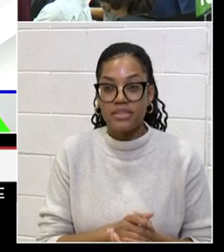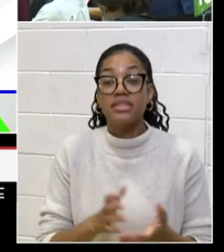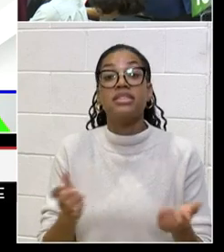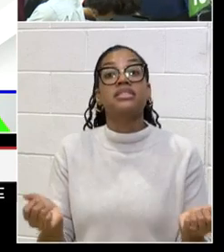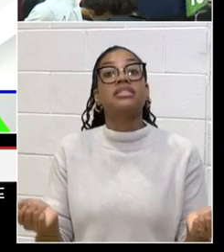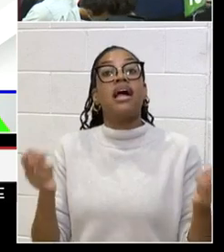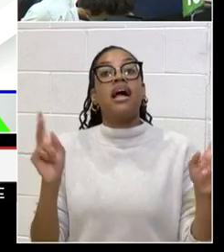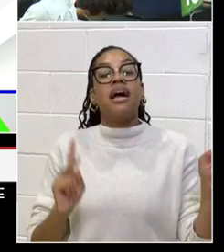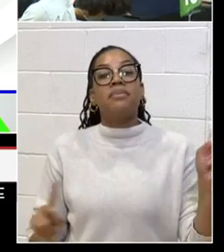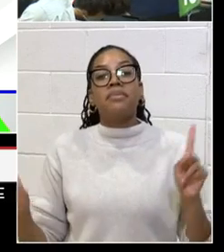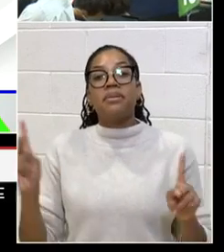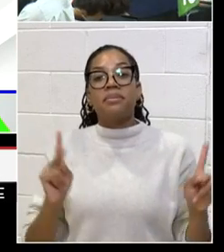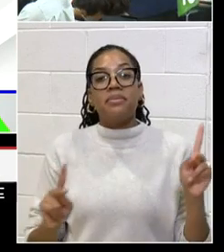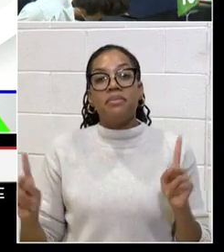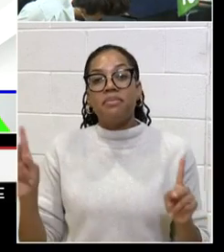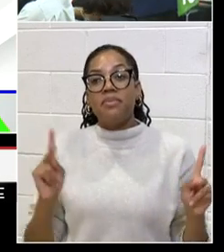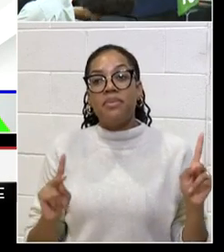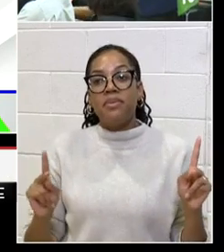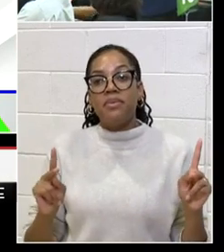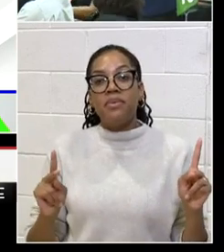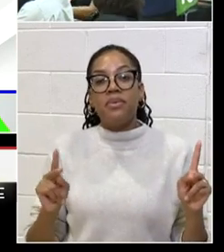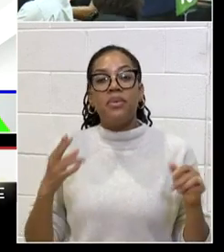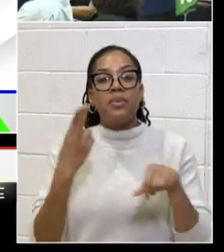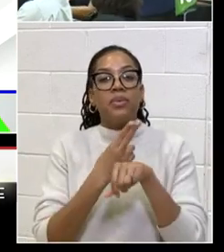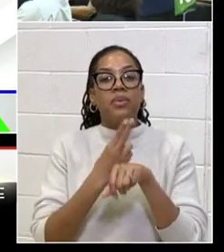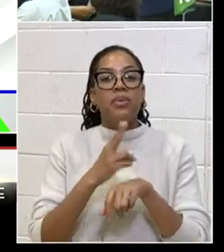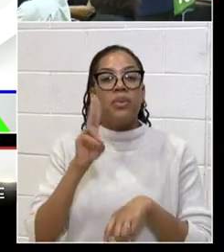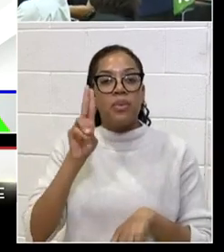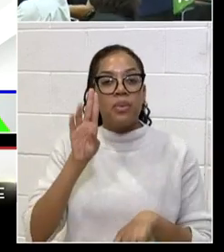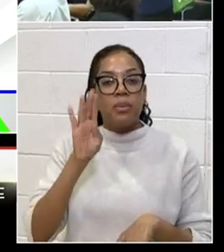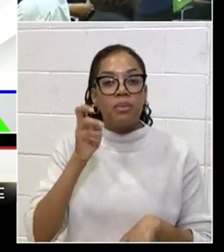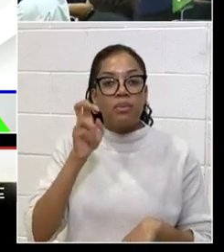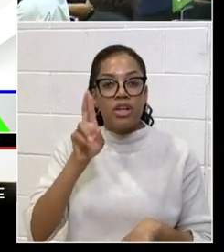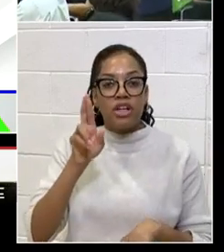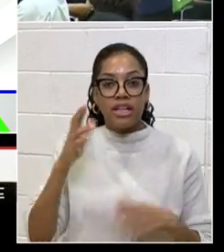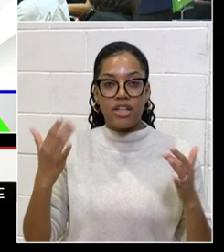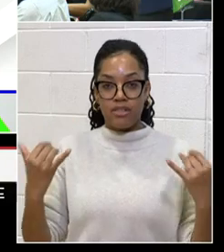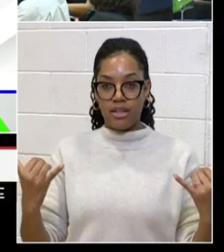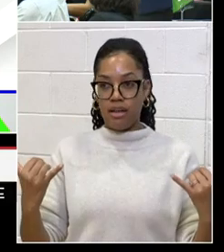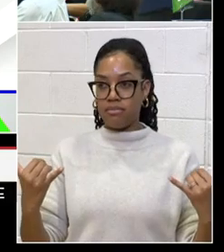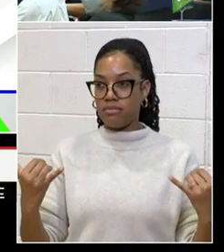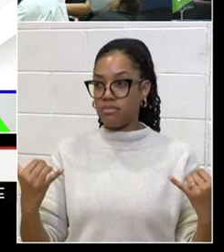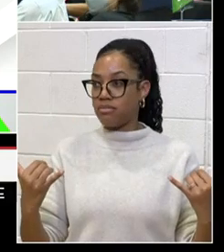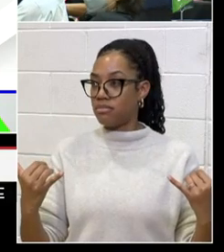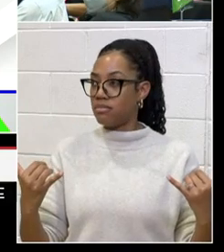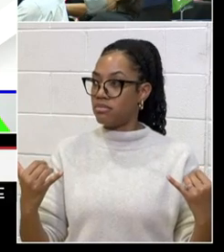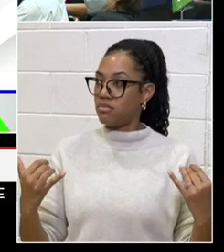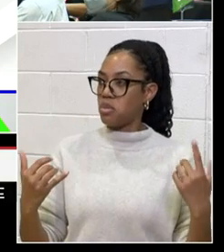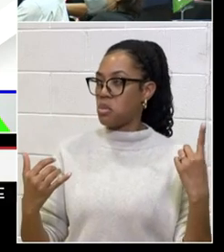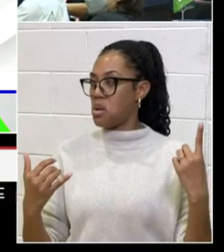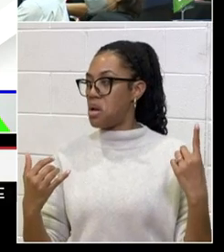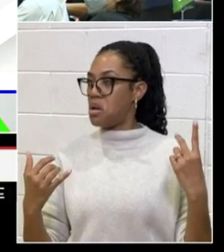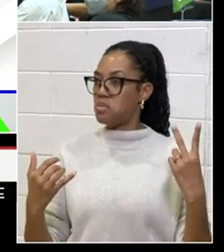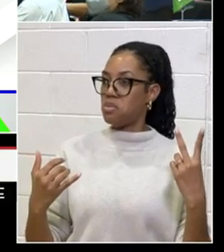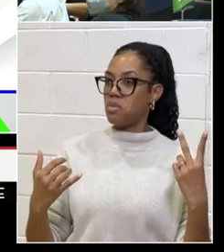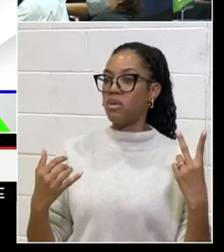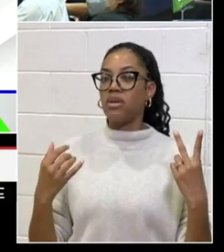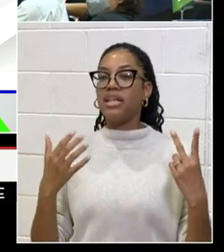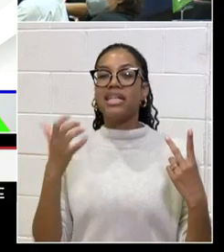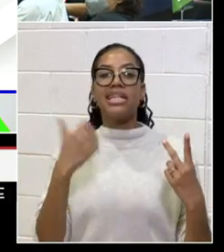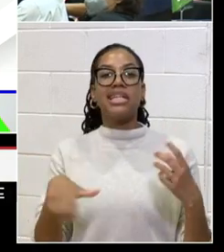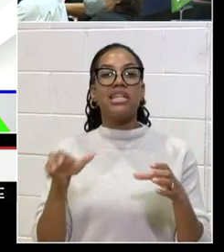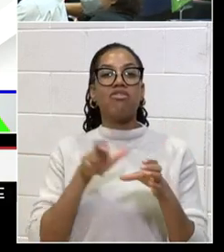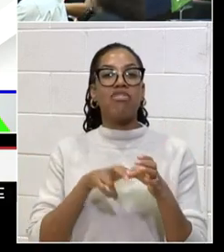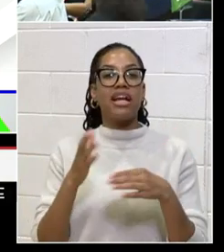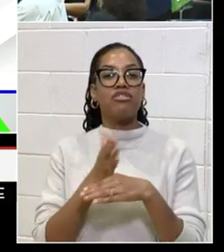How many people Ubered here today? Or took a ride share or a